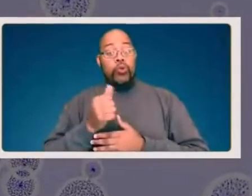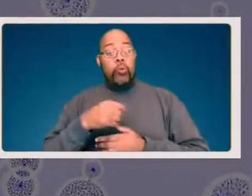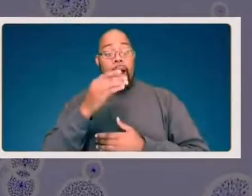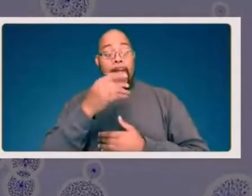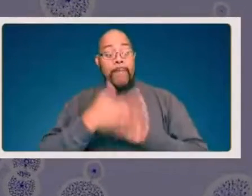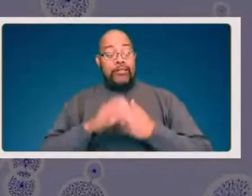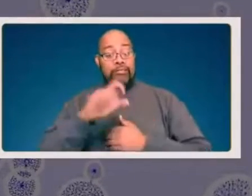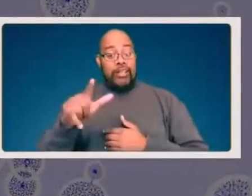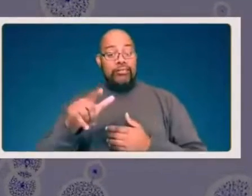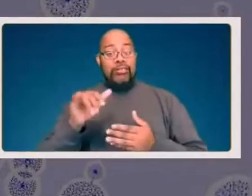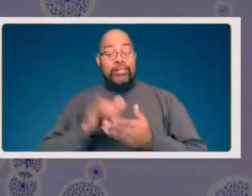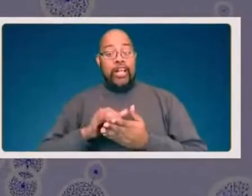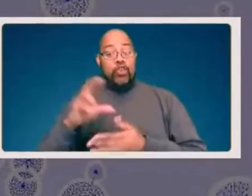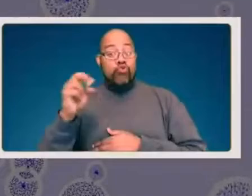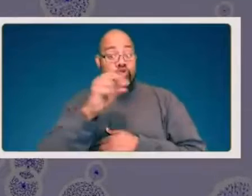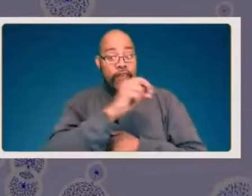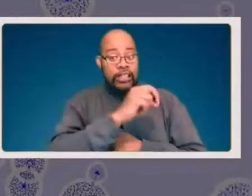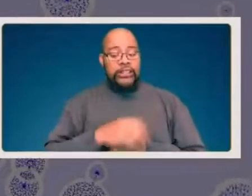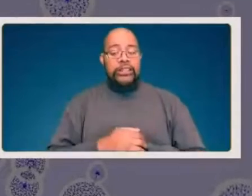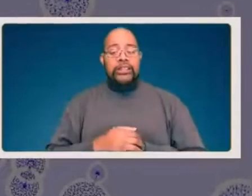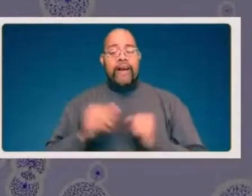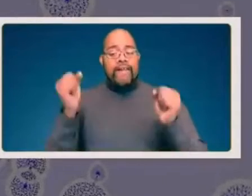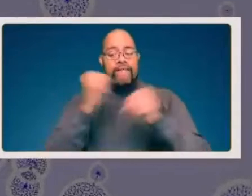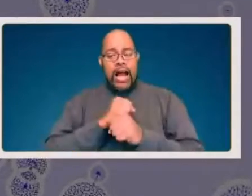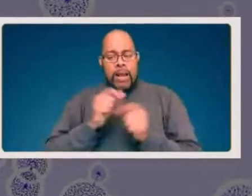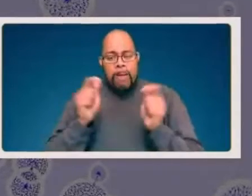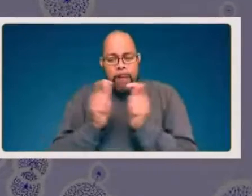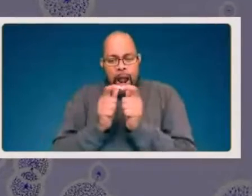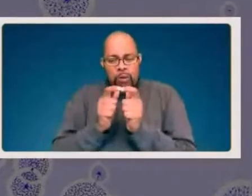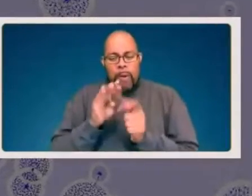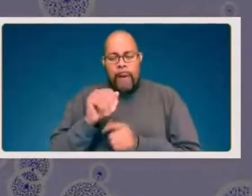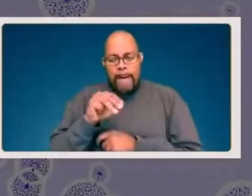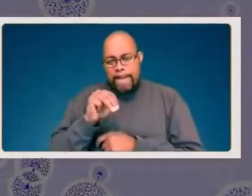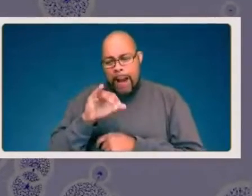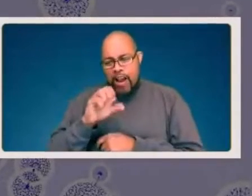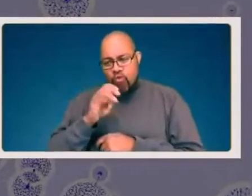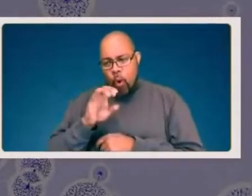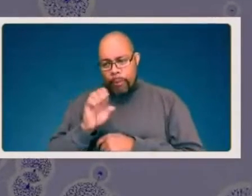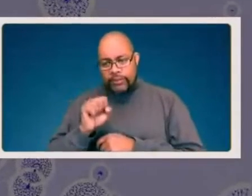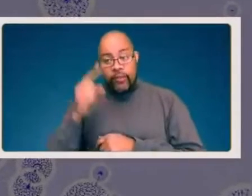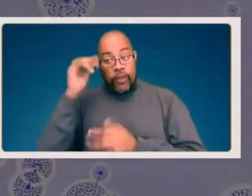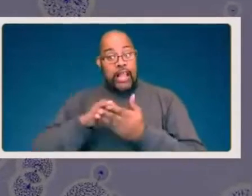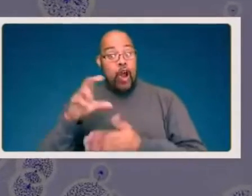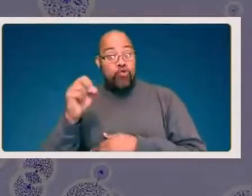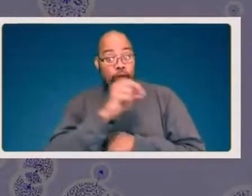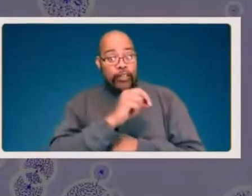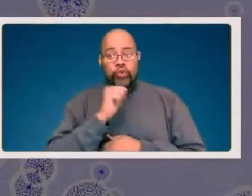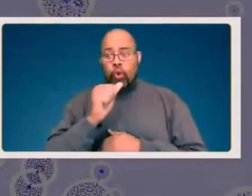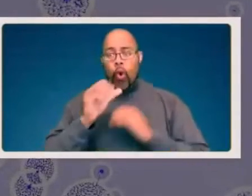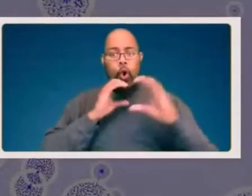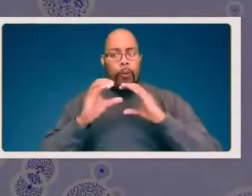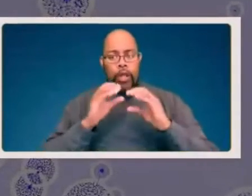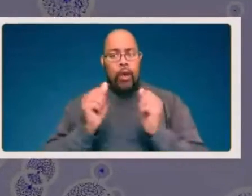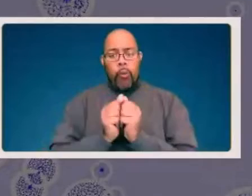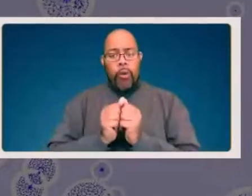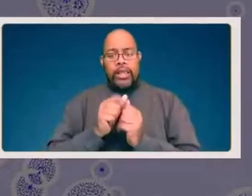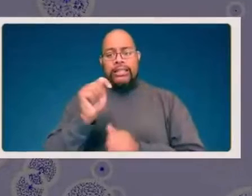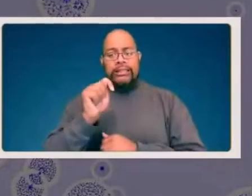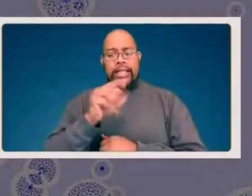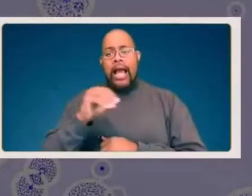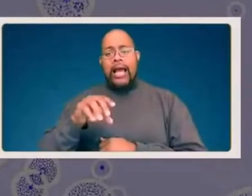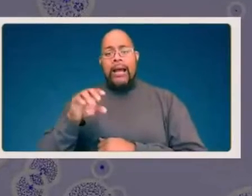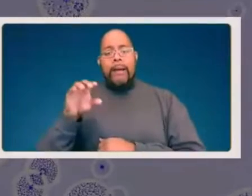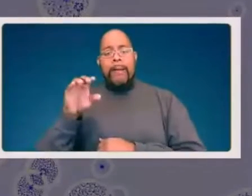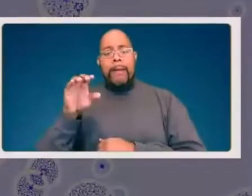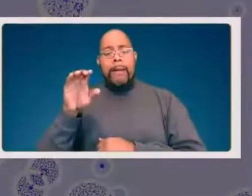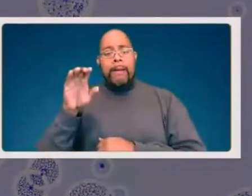abundant type of white blood cells, known as neutrophils, fight microbes. And it was thought that neutrophils don't